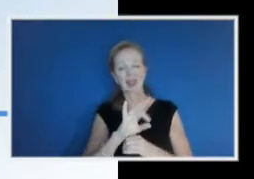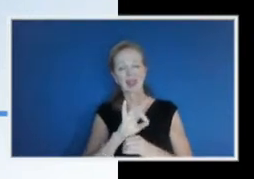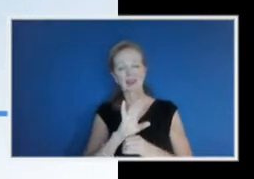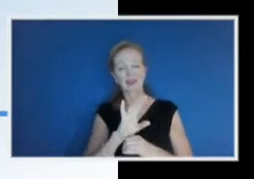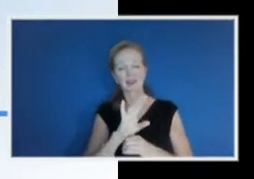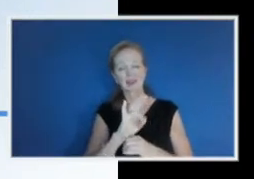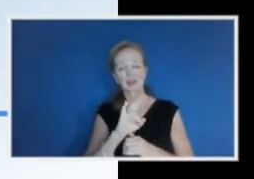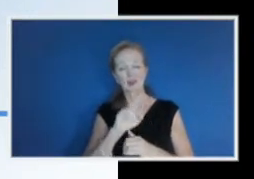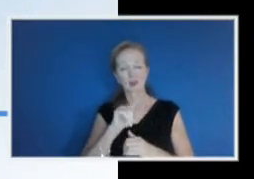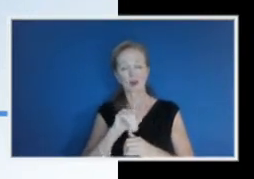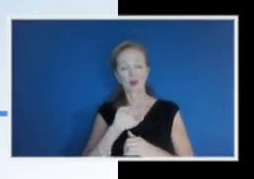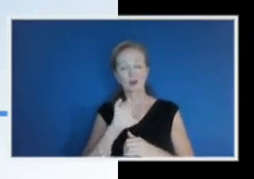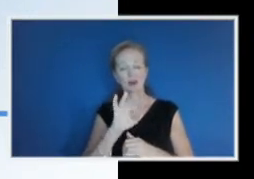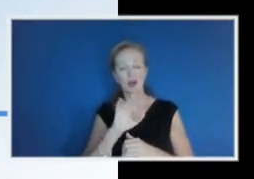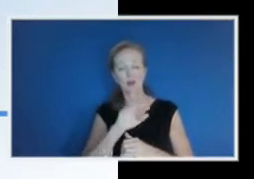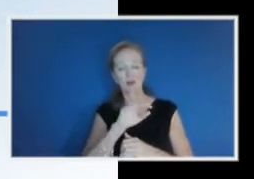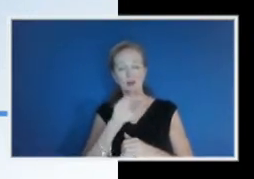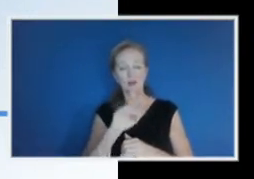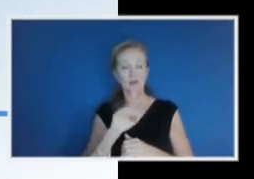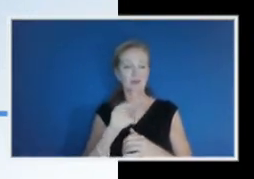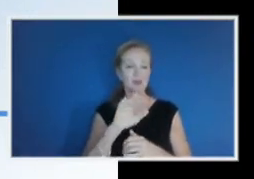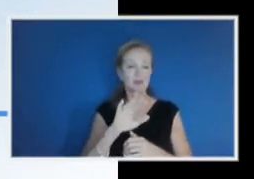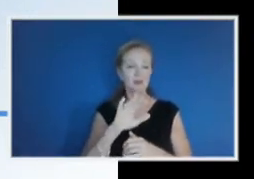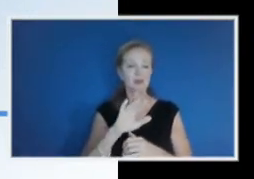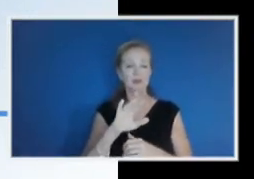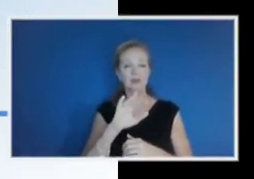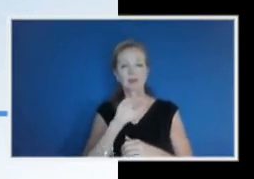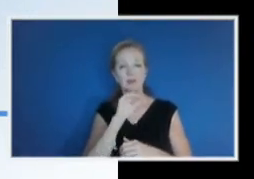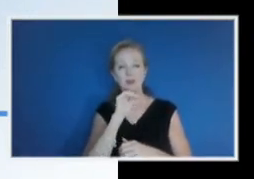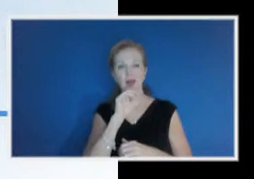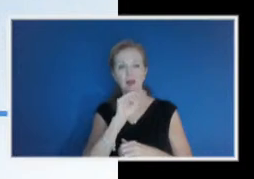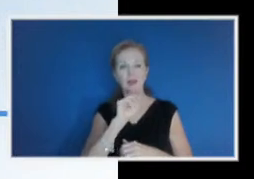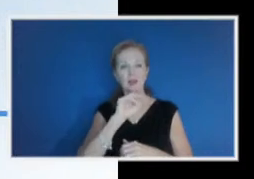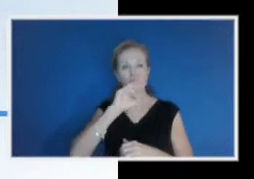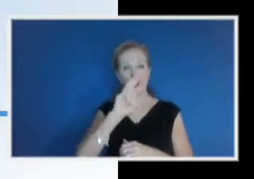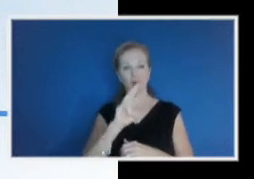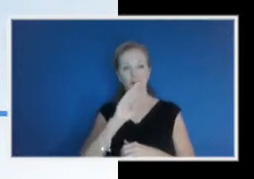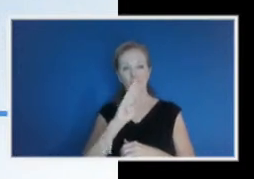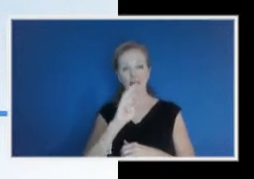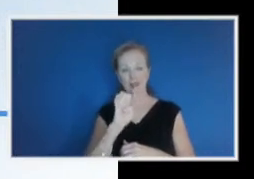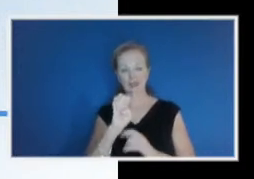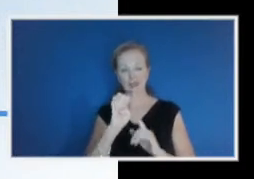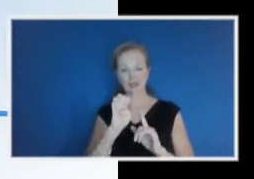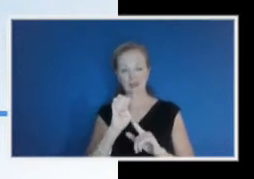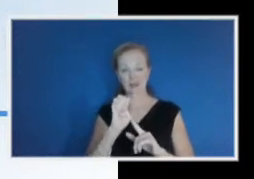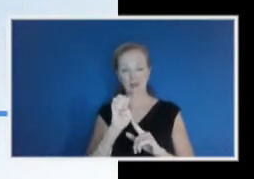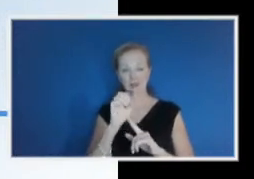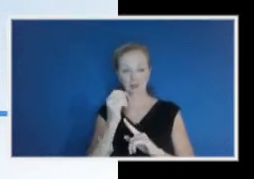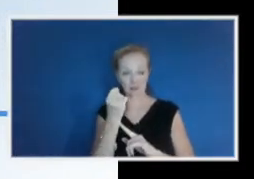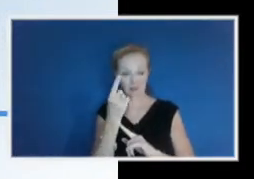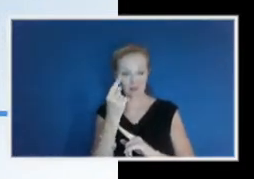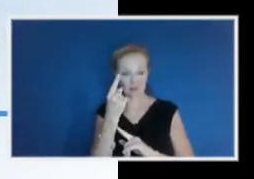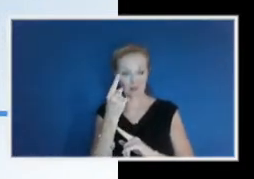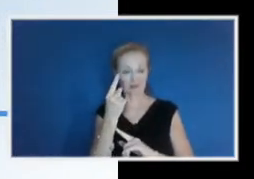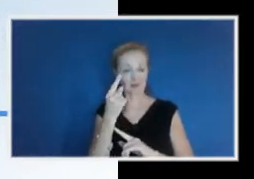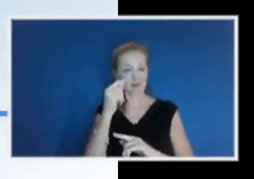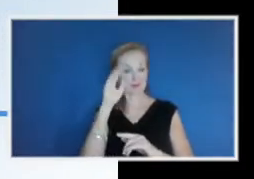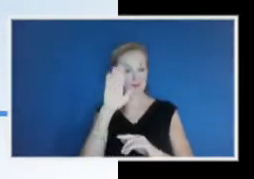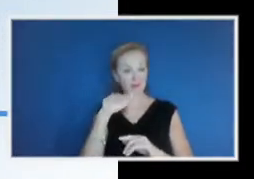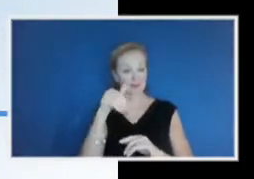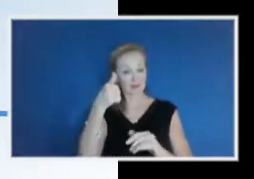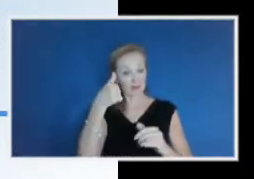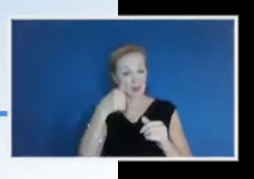87.9% going to the other, to non-MWBEs. Let me just note that for our